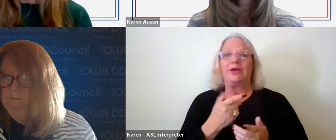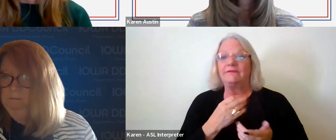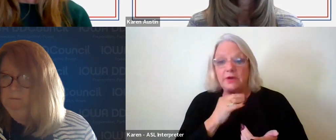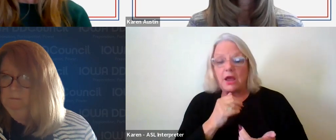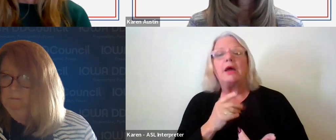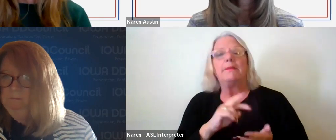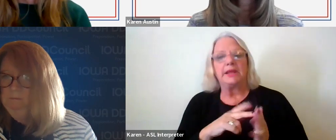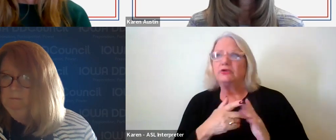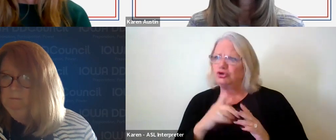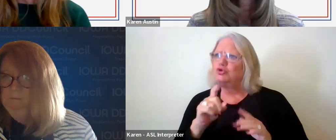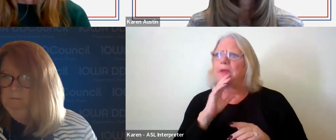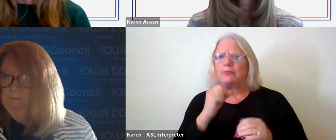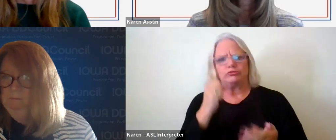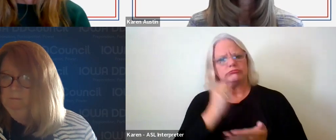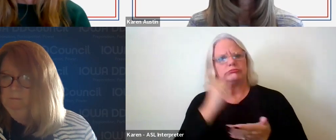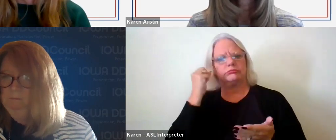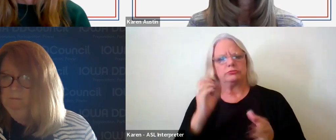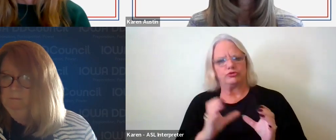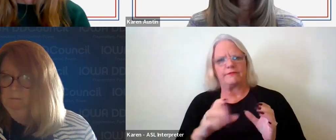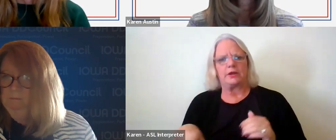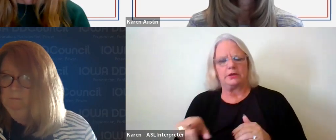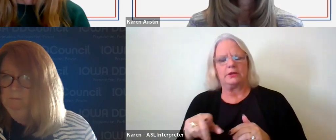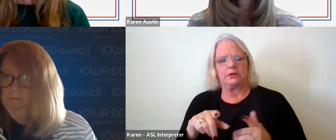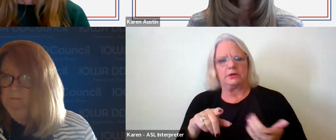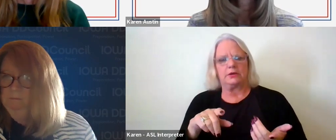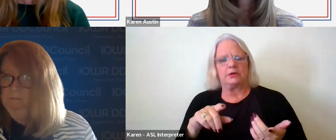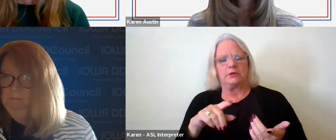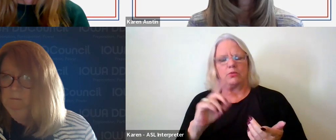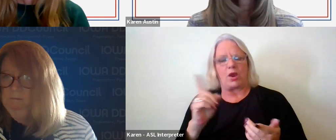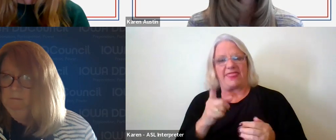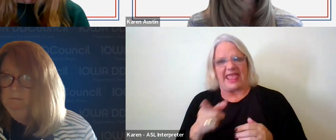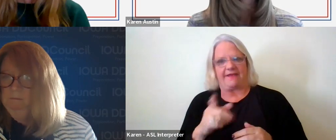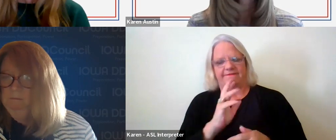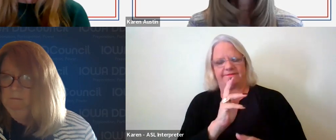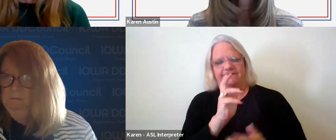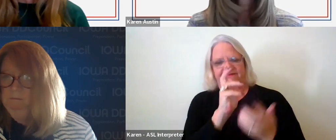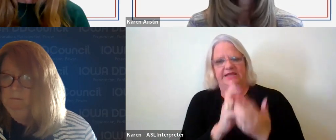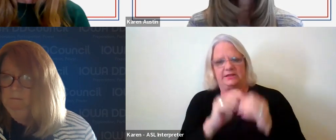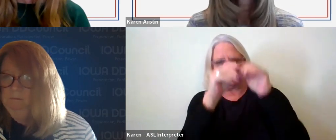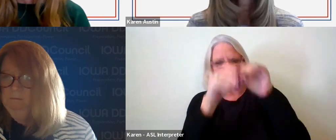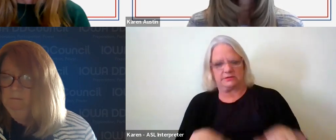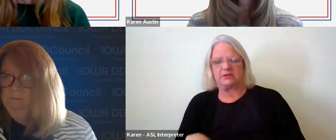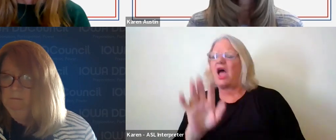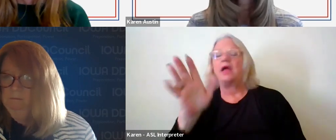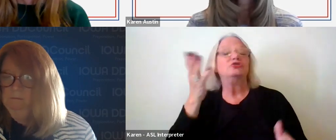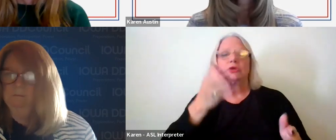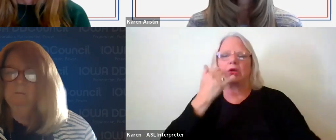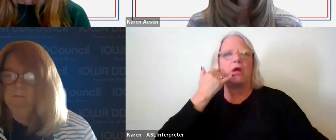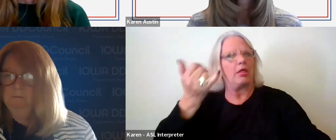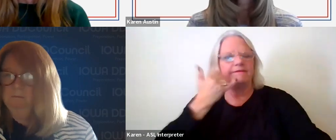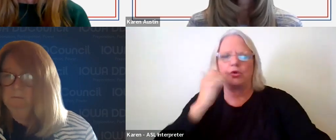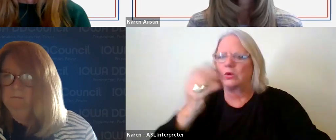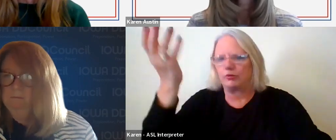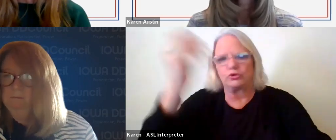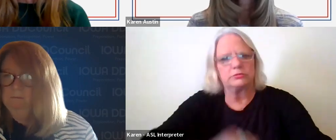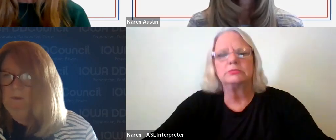would be able to certify who they are in the hierarchy. So I would definitely recommend, I would call. It'll probably be a little easier to talk through